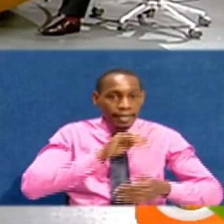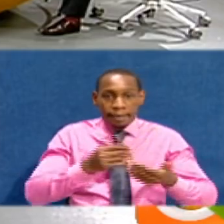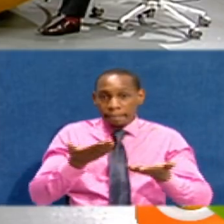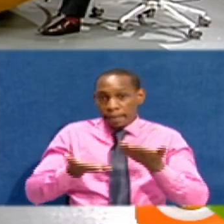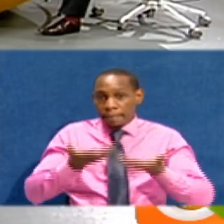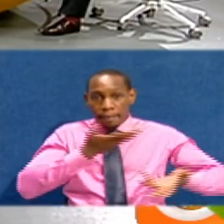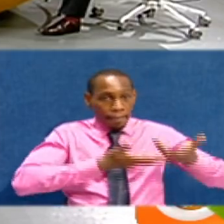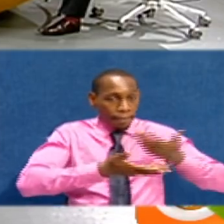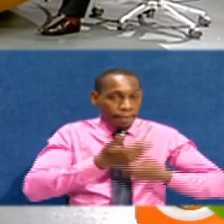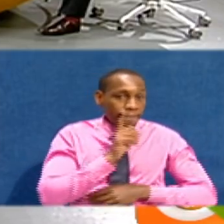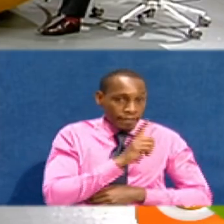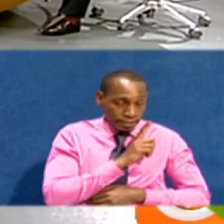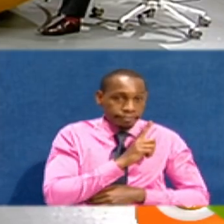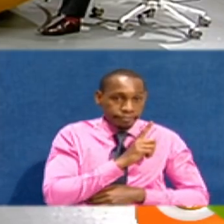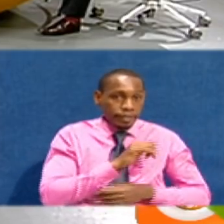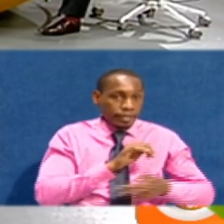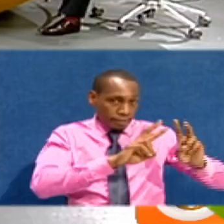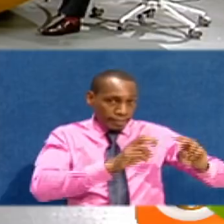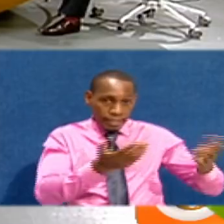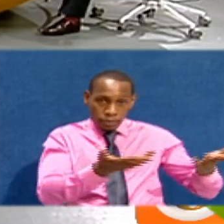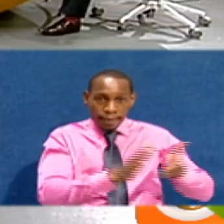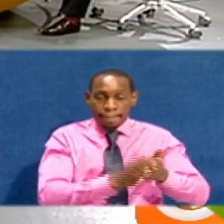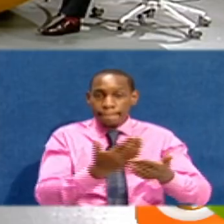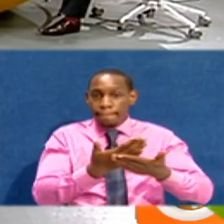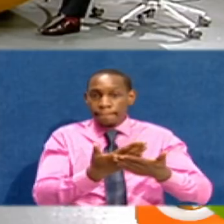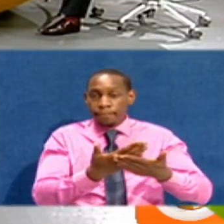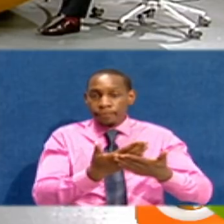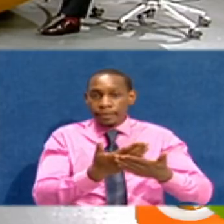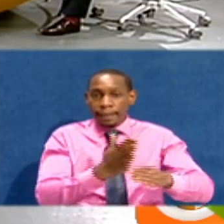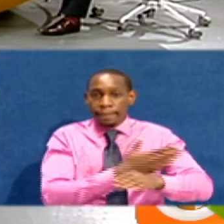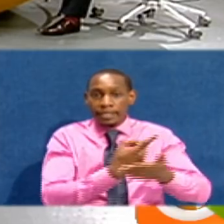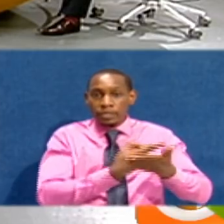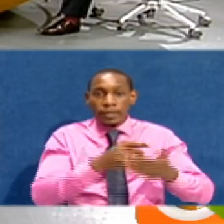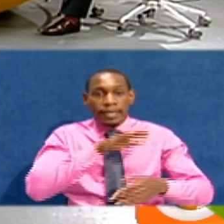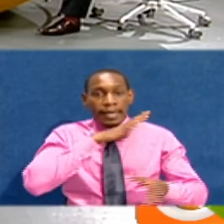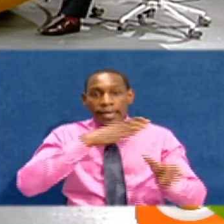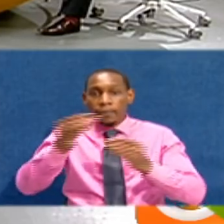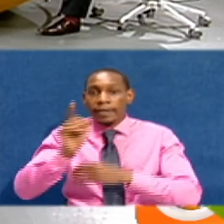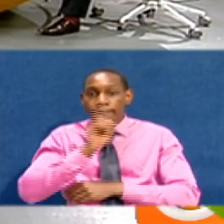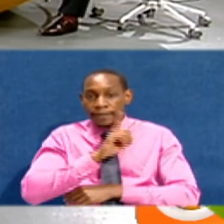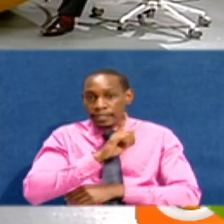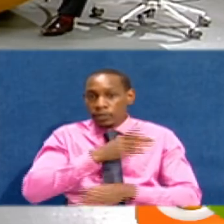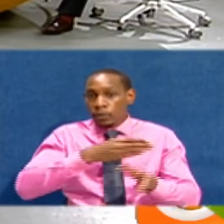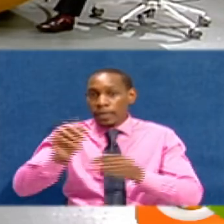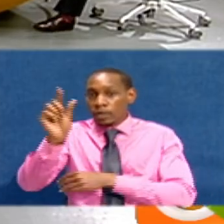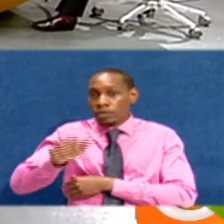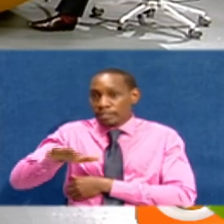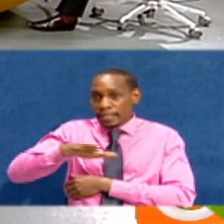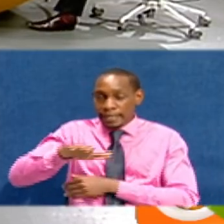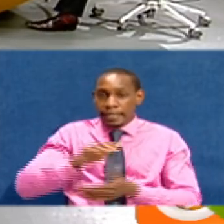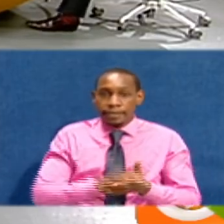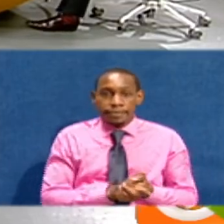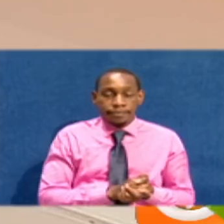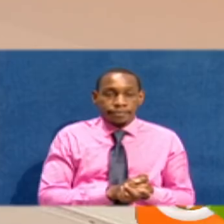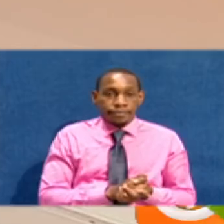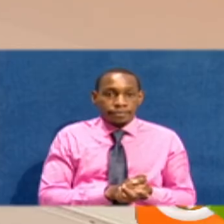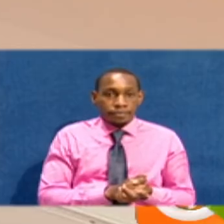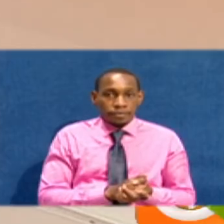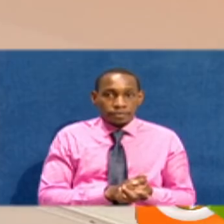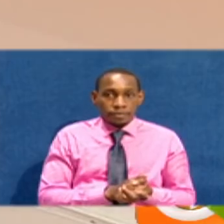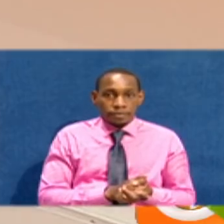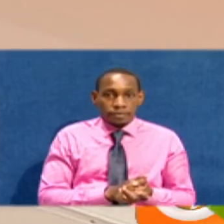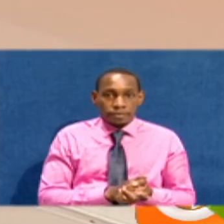who he may have come across. Last week, he was in, was it last week? He was in the Coast region. Earlier this week, yeah.